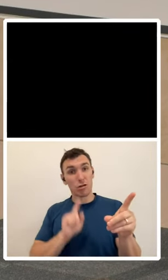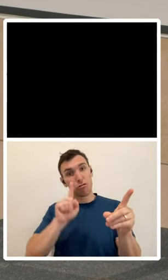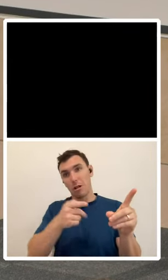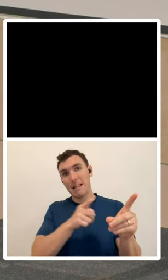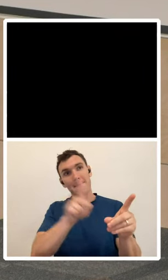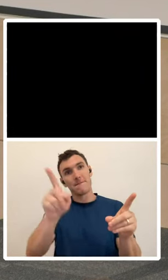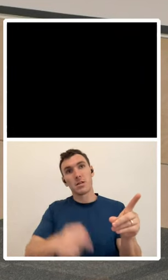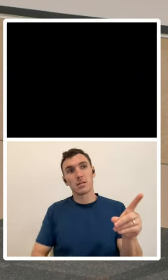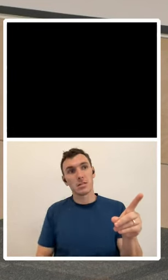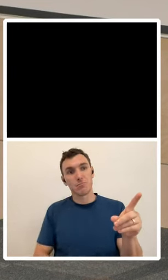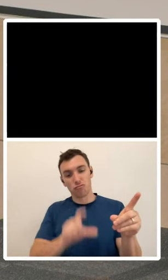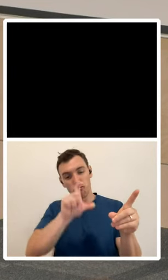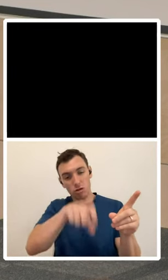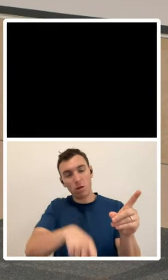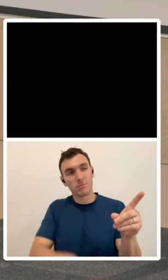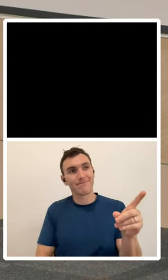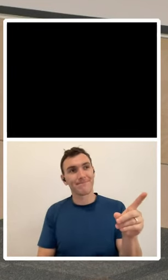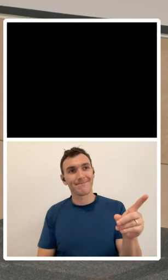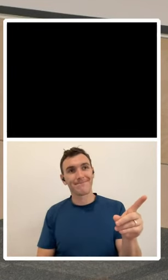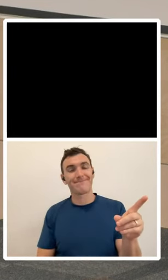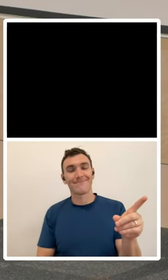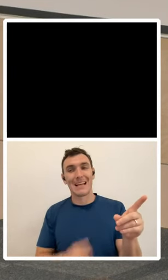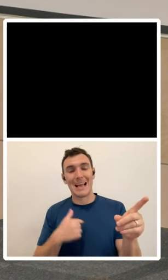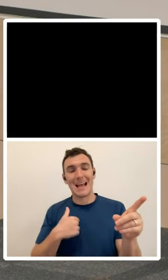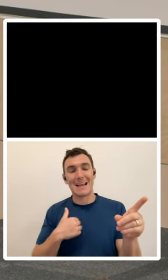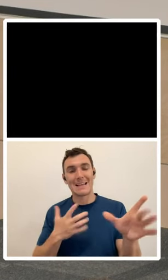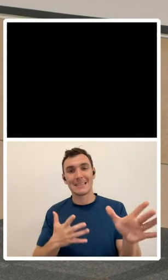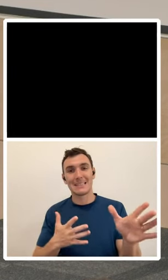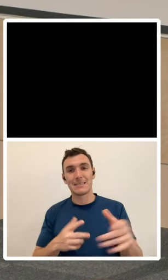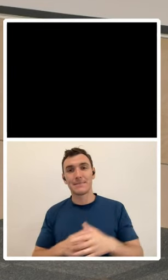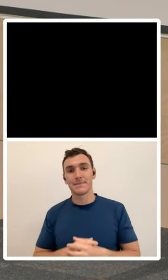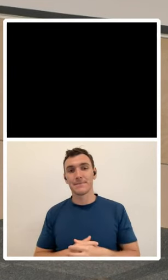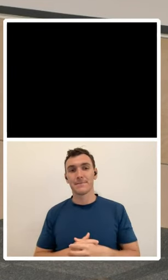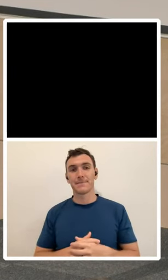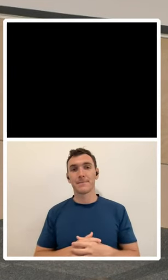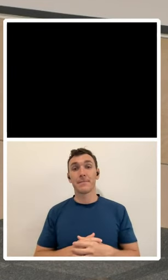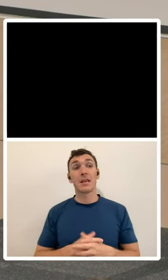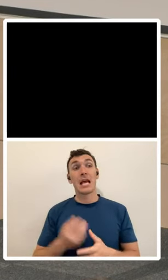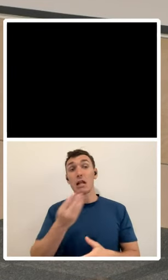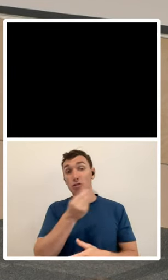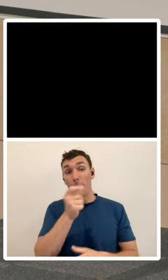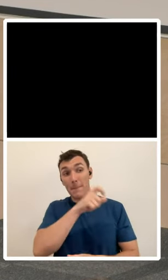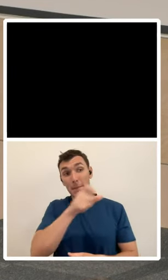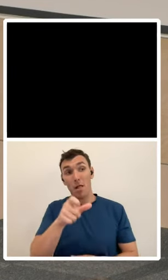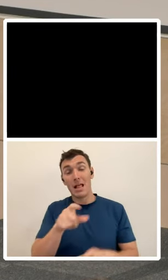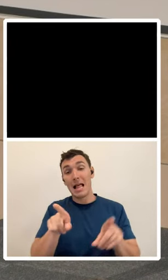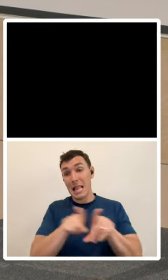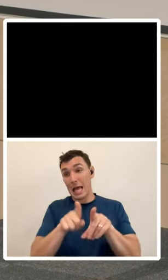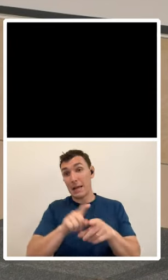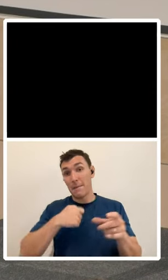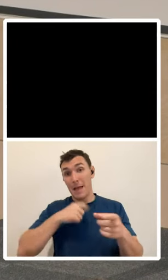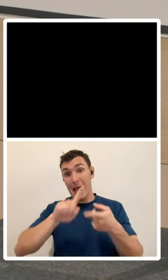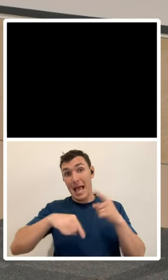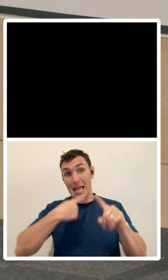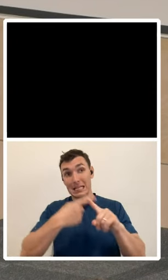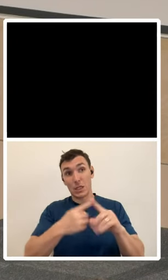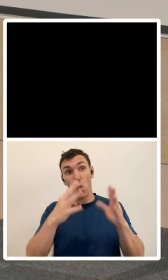me close to that reality that there are other things that are important, and maybe money is not the be all and end all. And I'm glad you liked her character. She's very